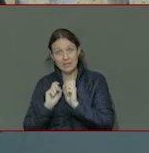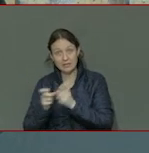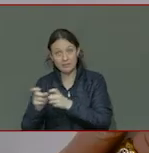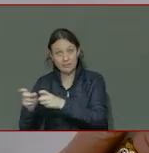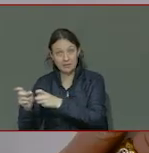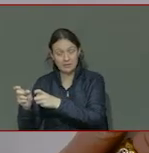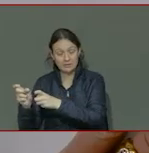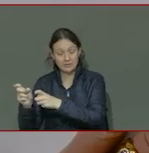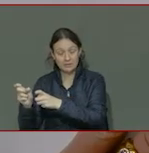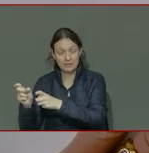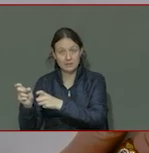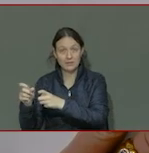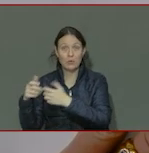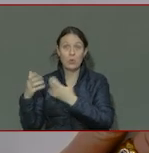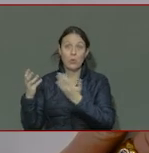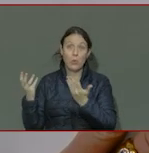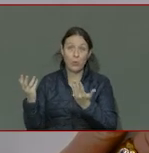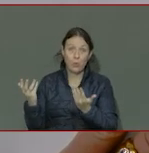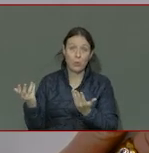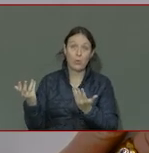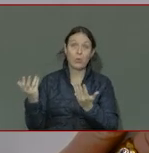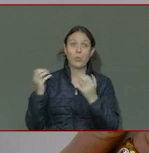constant speed